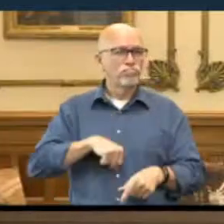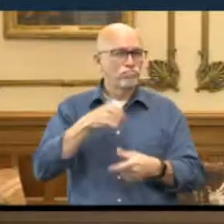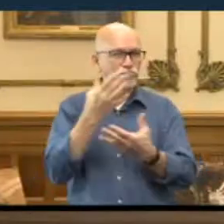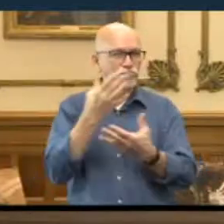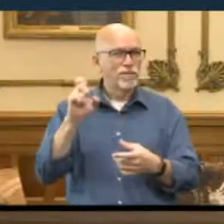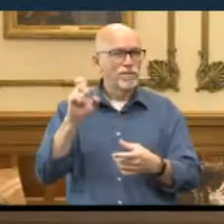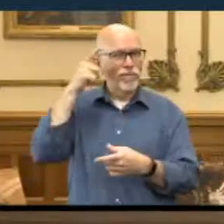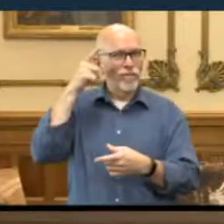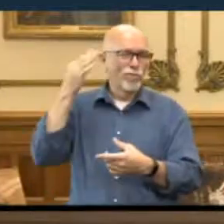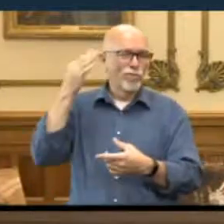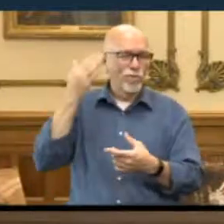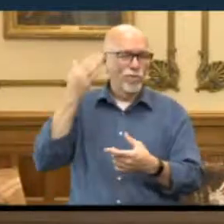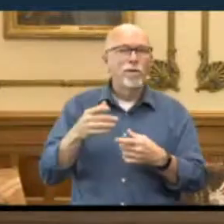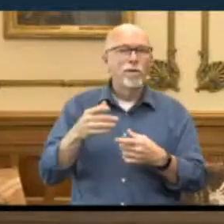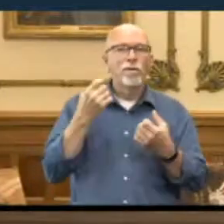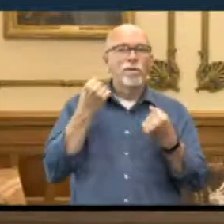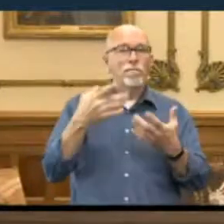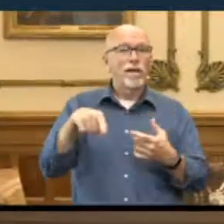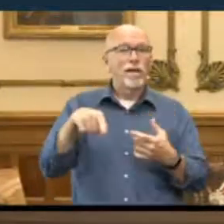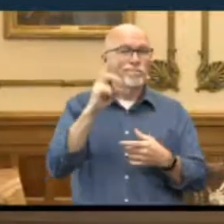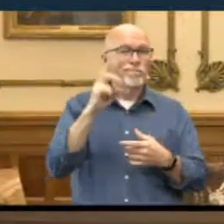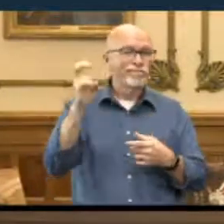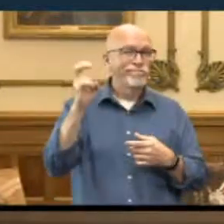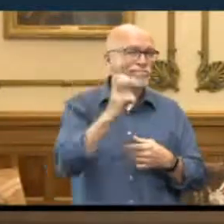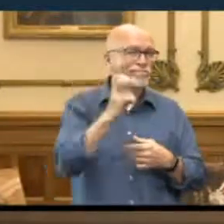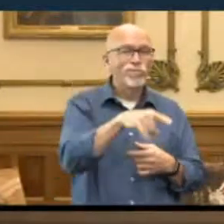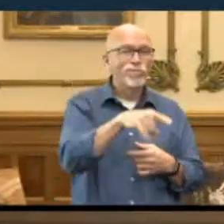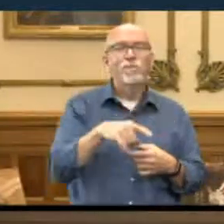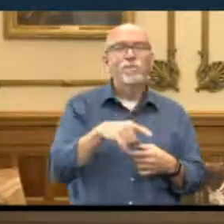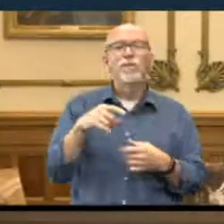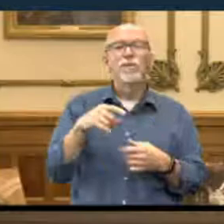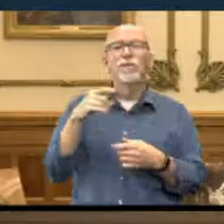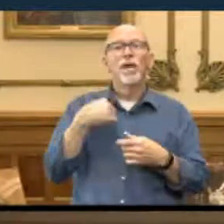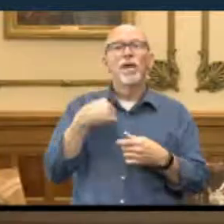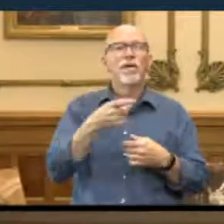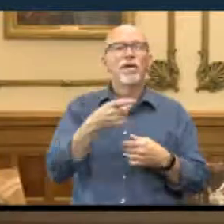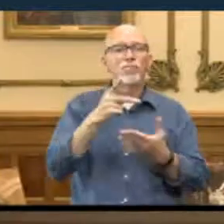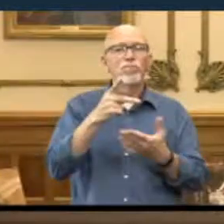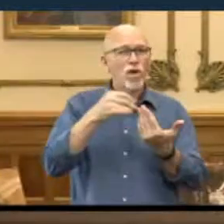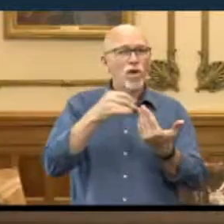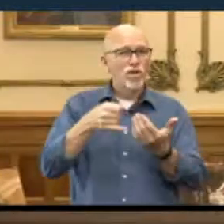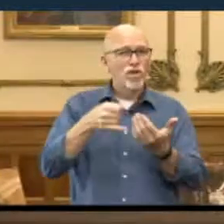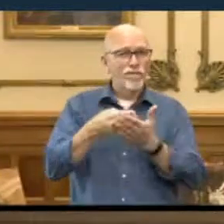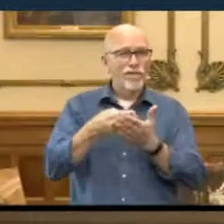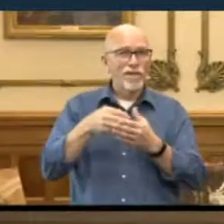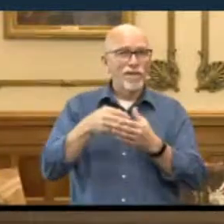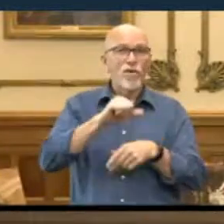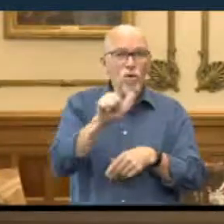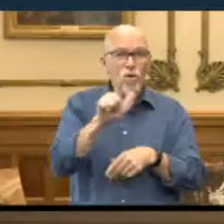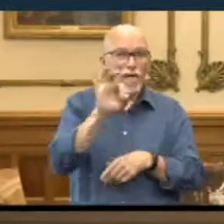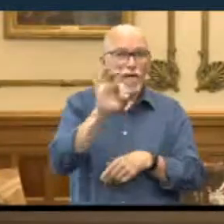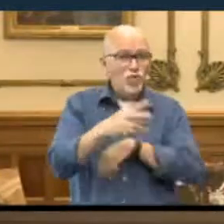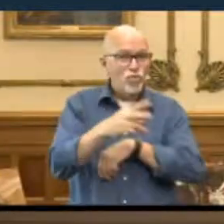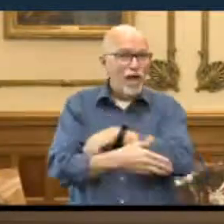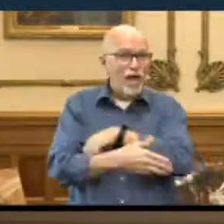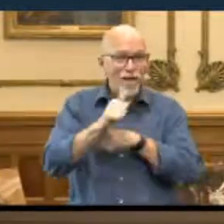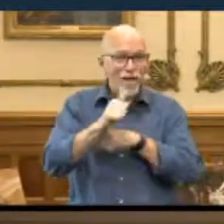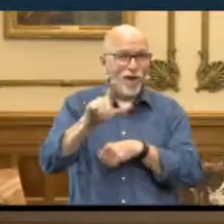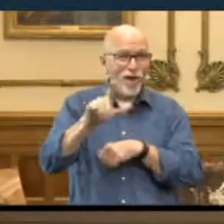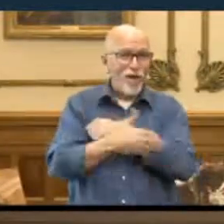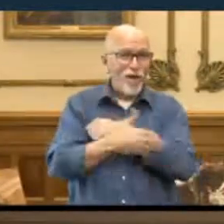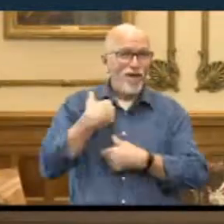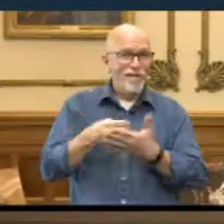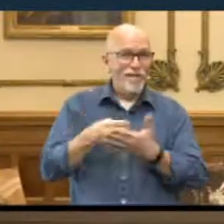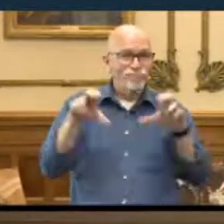you've been along for many of these road trips, there have been projects funded in all 92 counties. So that's a